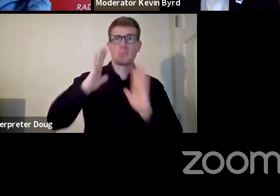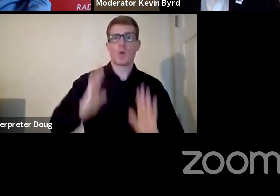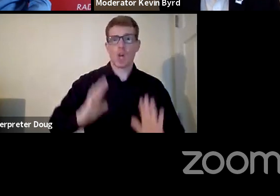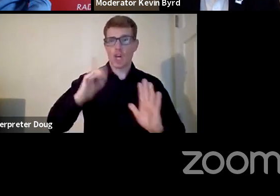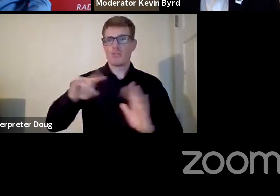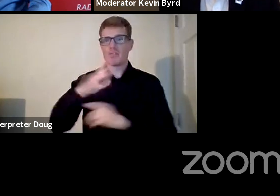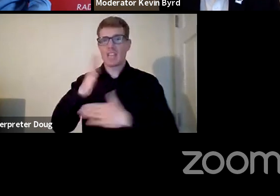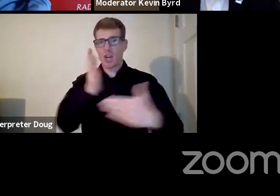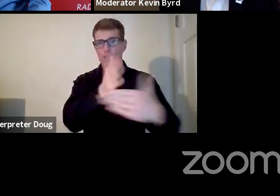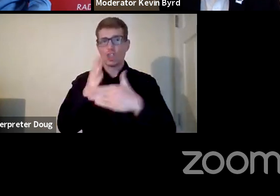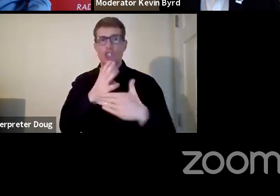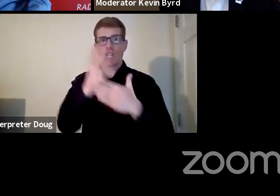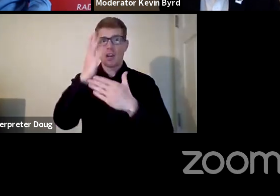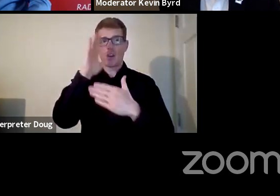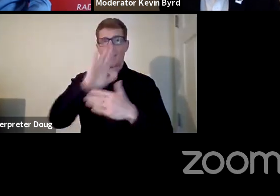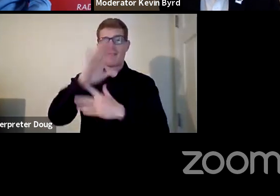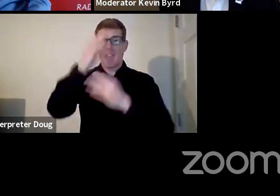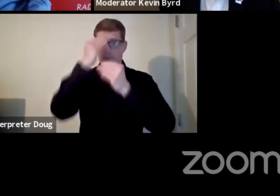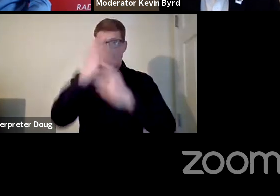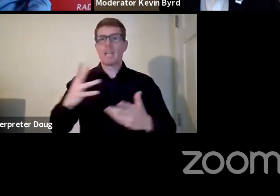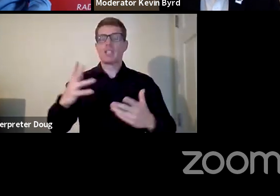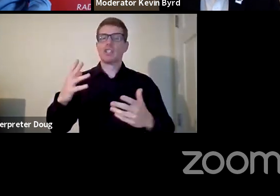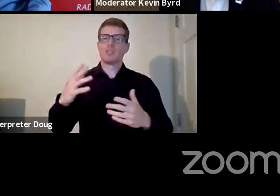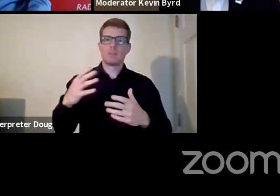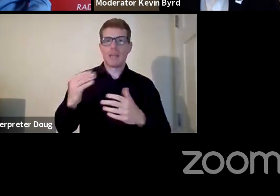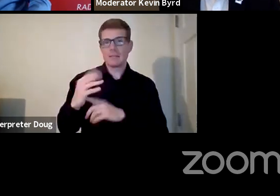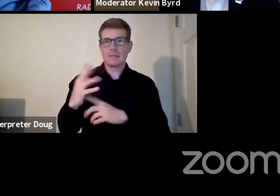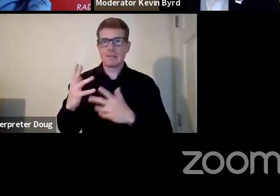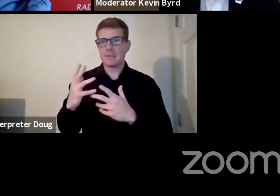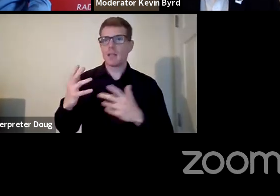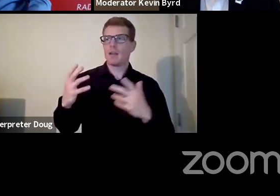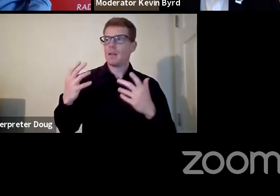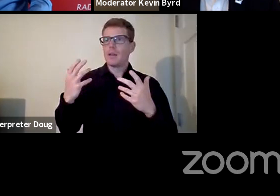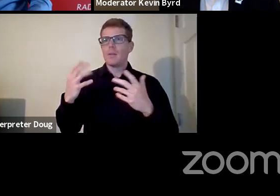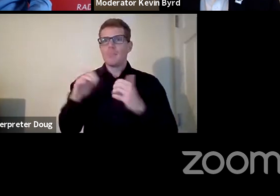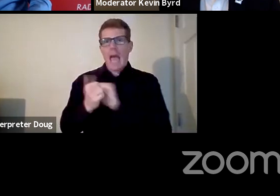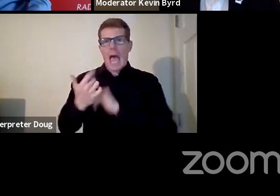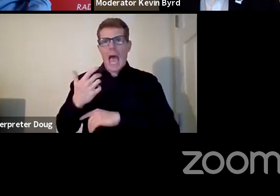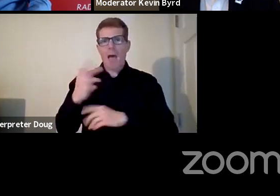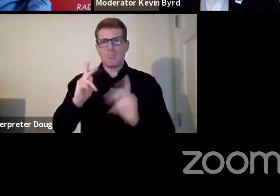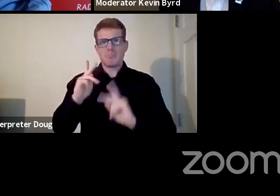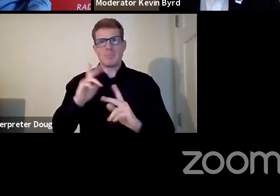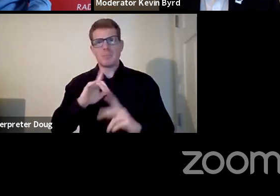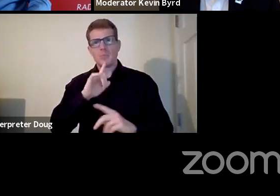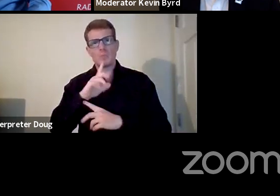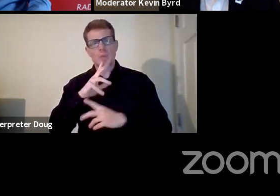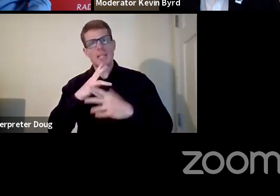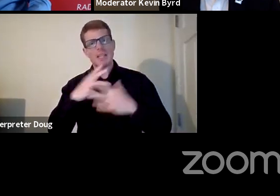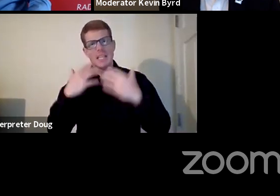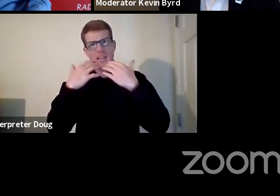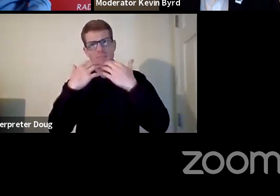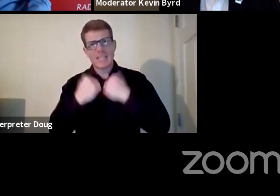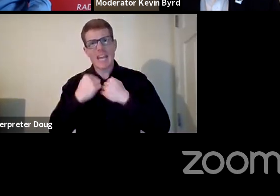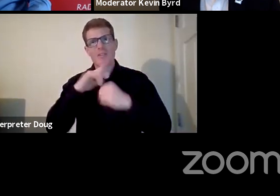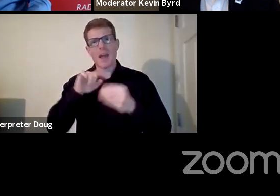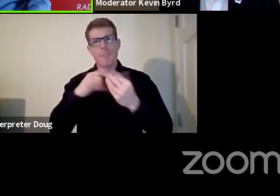own purposes, but really because they cared about our society, our community, and our campus. And that was just an amazing